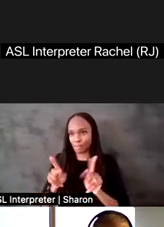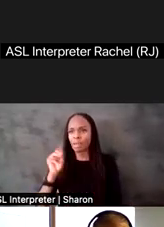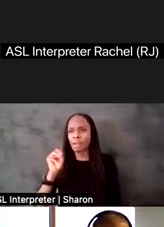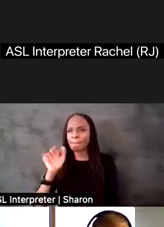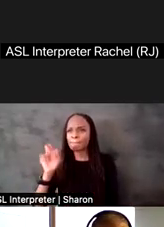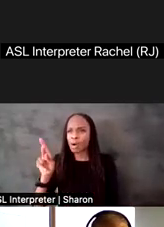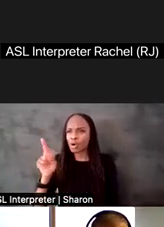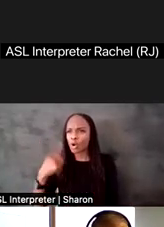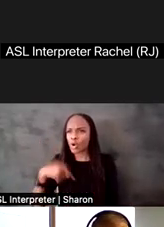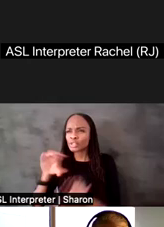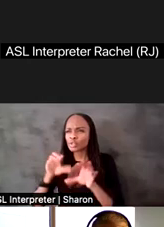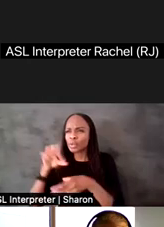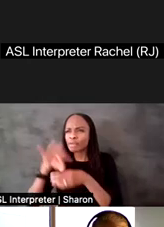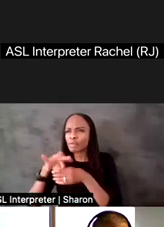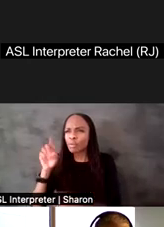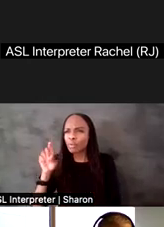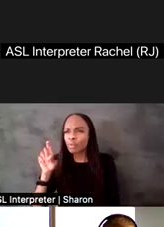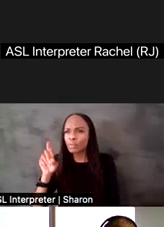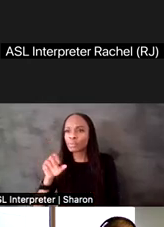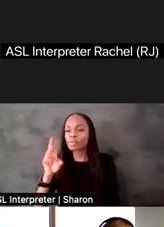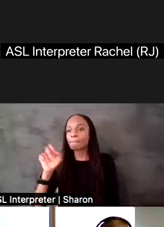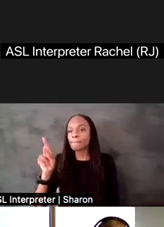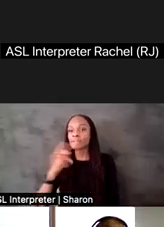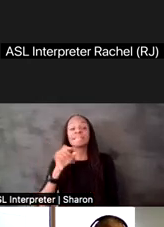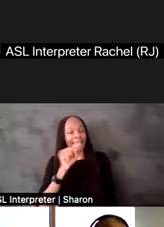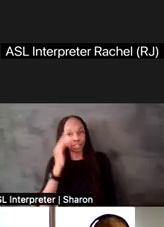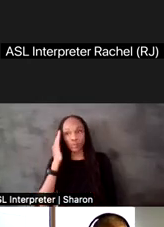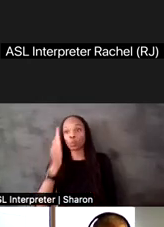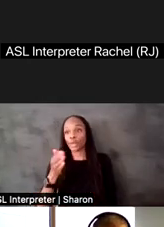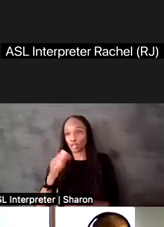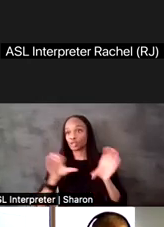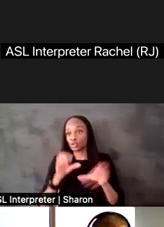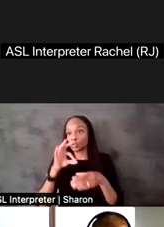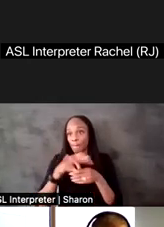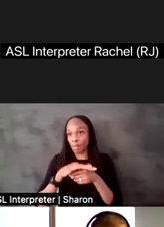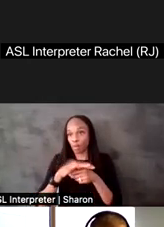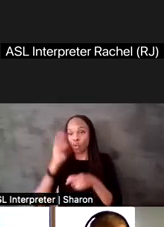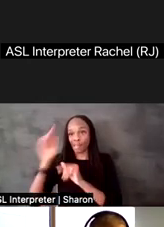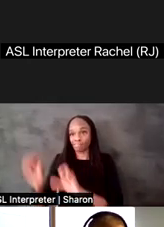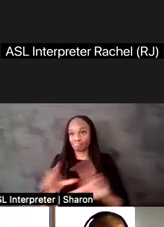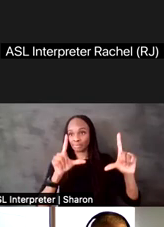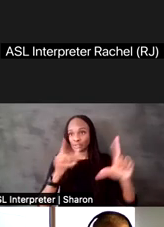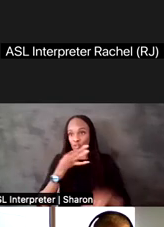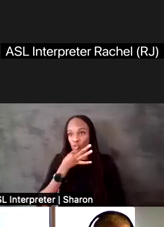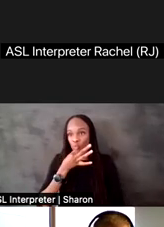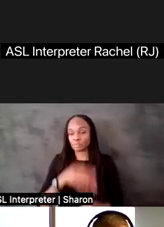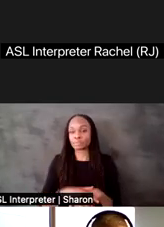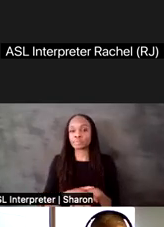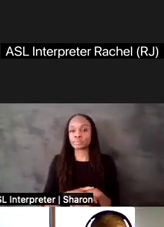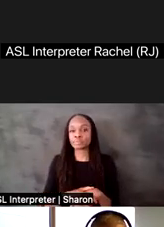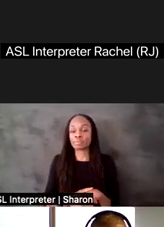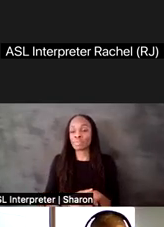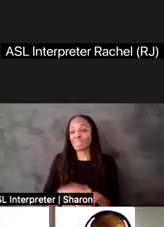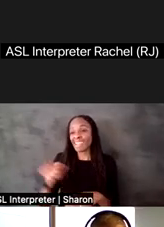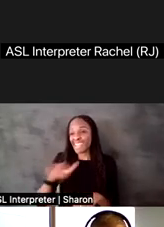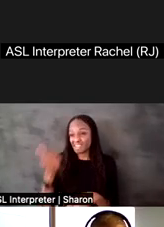here? Yes, we're about to launch a poll. It'll come up and say it. One other really free suggestion,